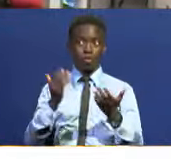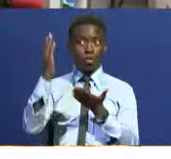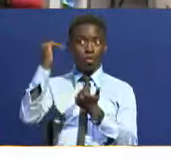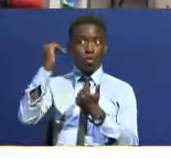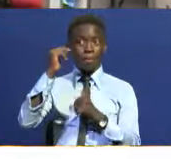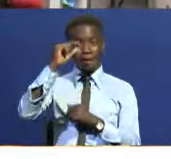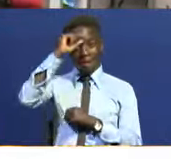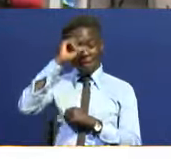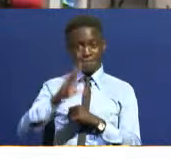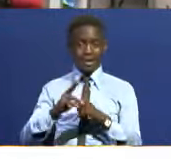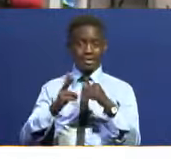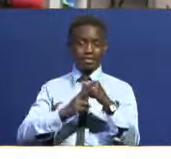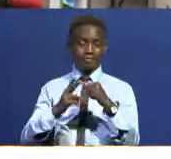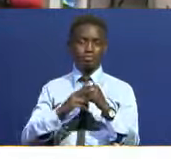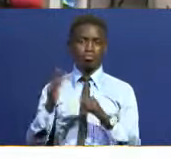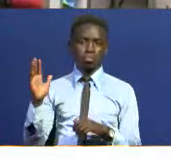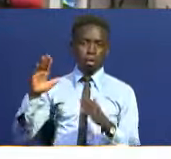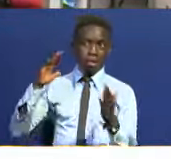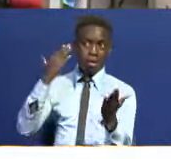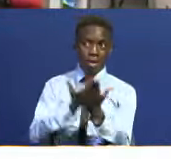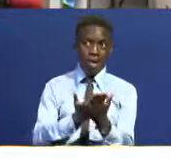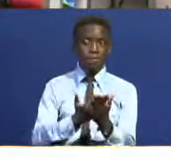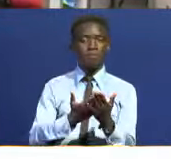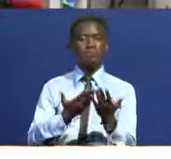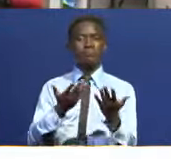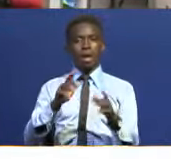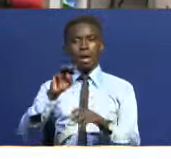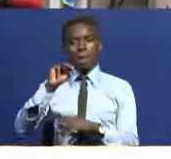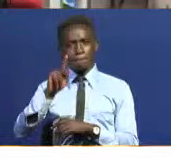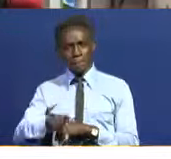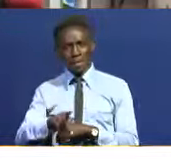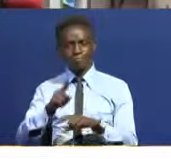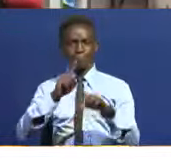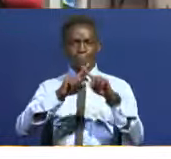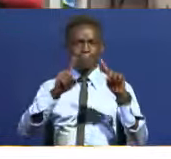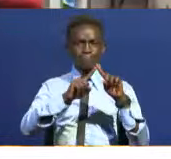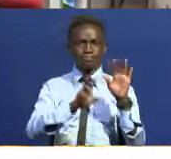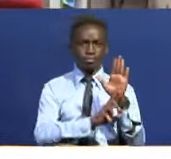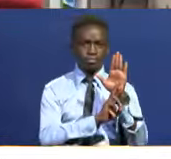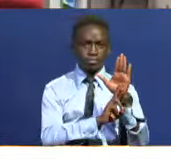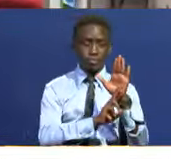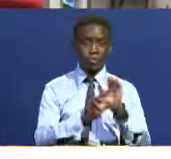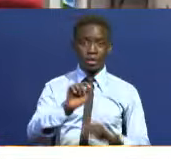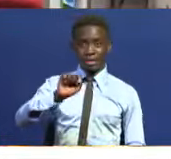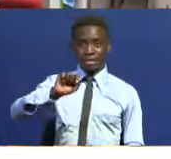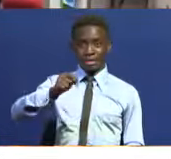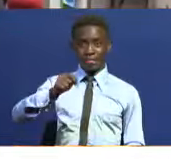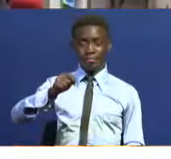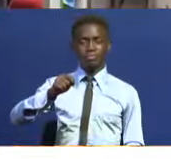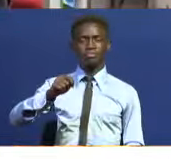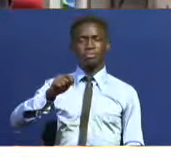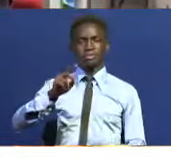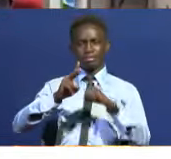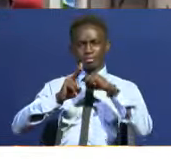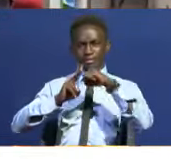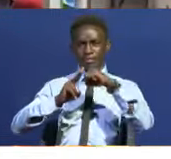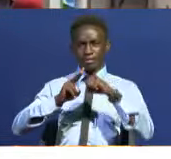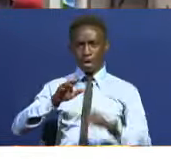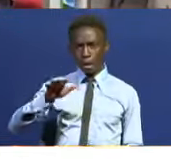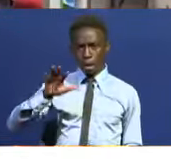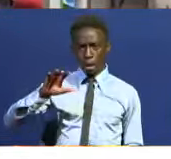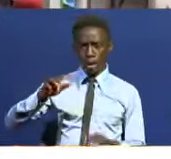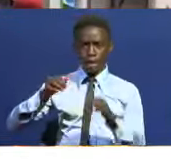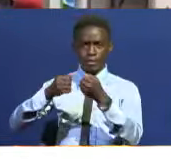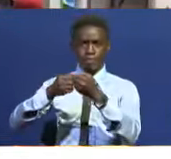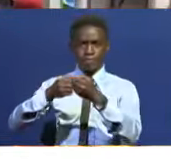some leaders, legislators, and respectives of various devolved units, especially the seven key devolved units, have already arrived here,